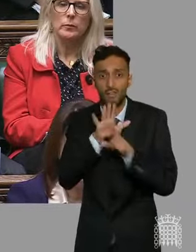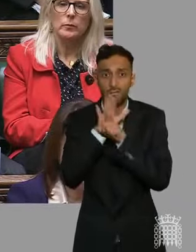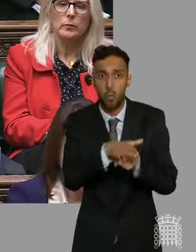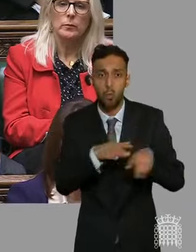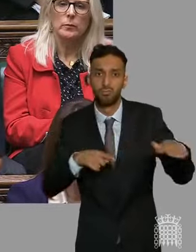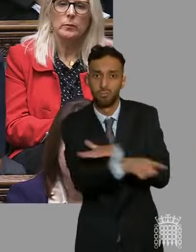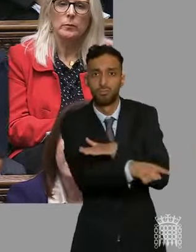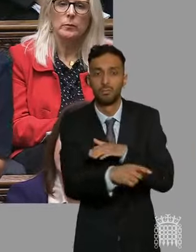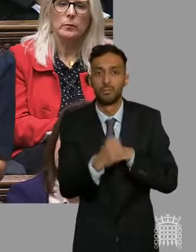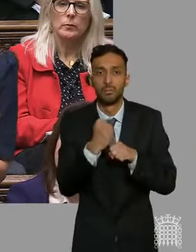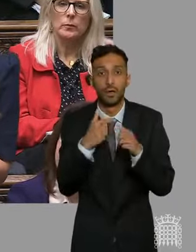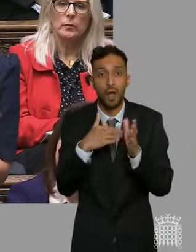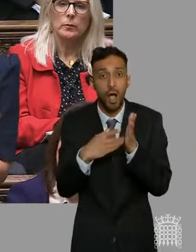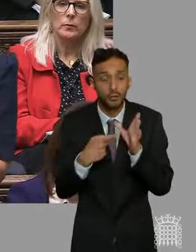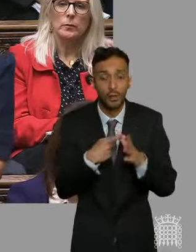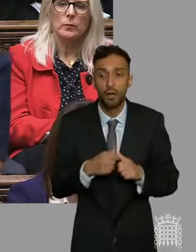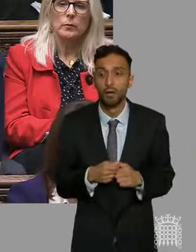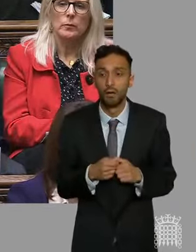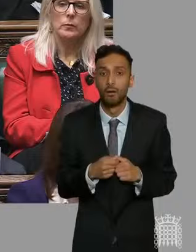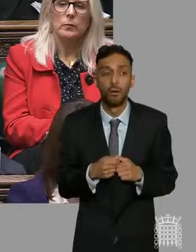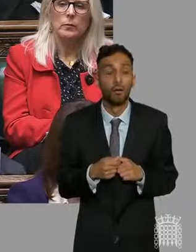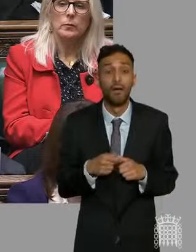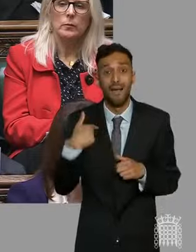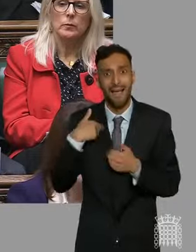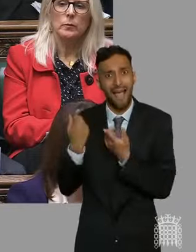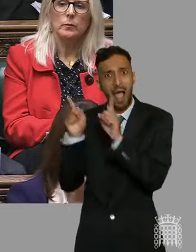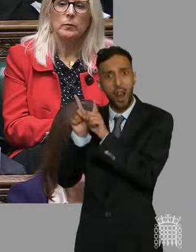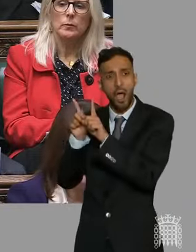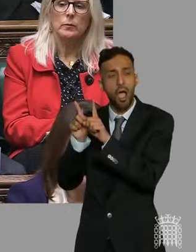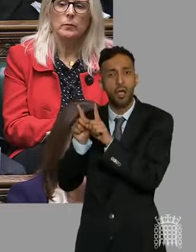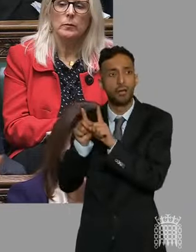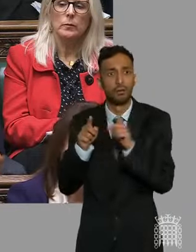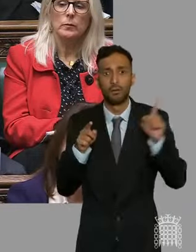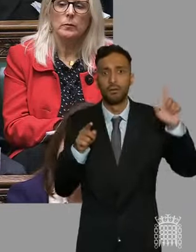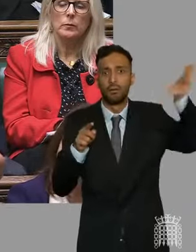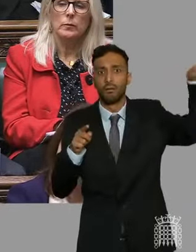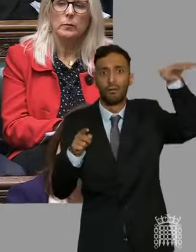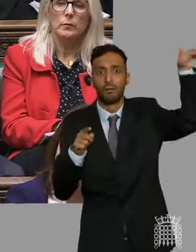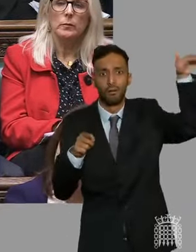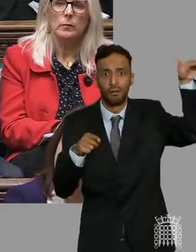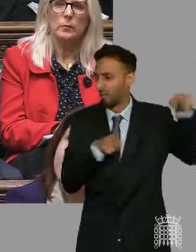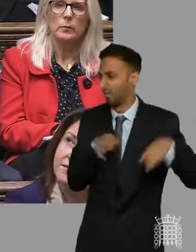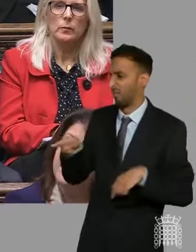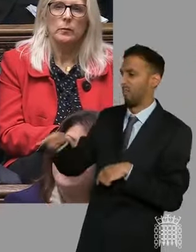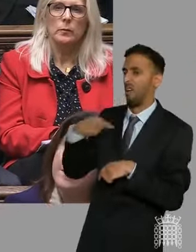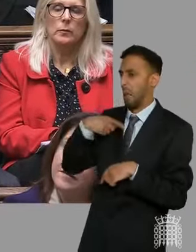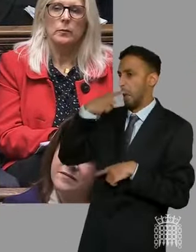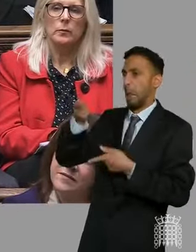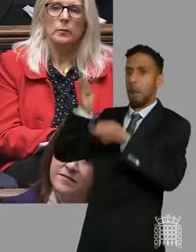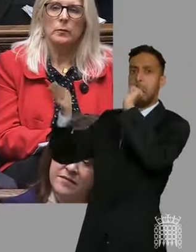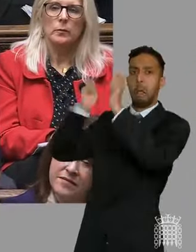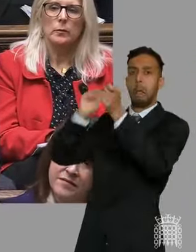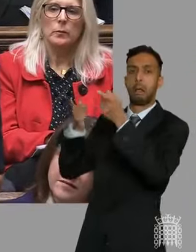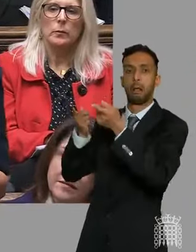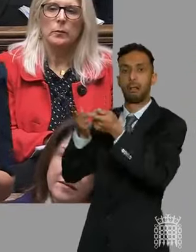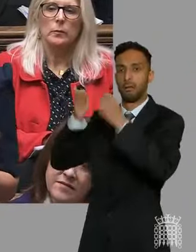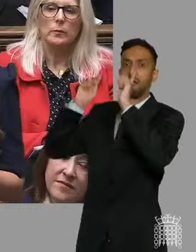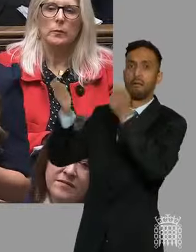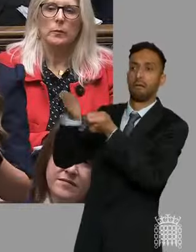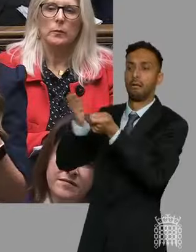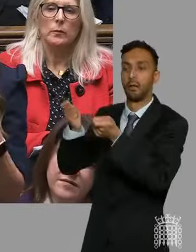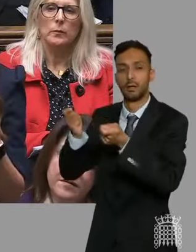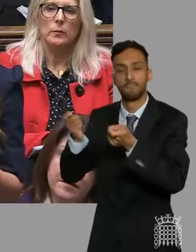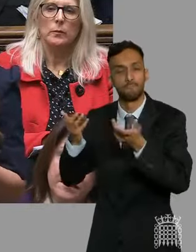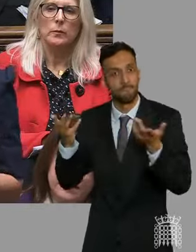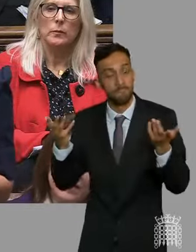dictators. Britain's interests are best served by standing with Ukraine, working closely